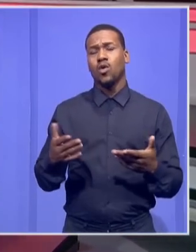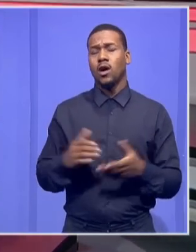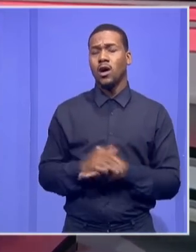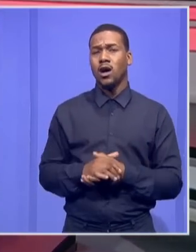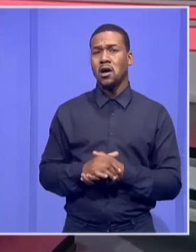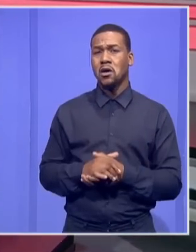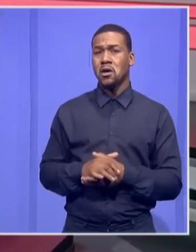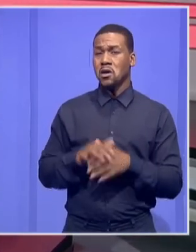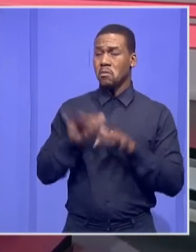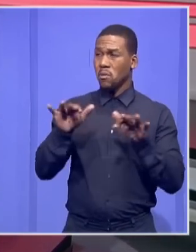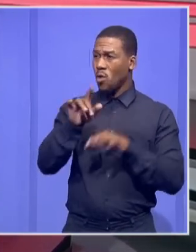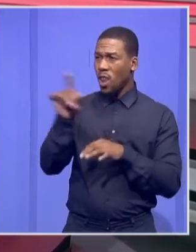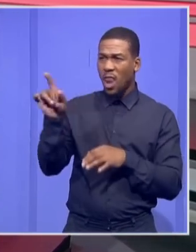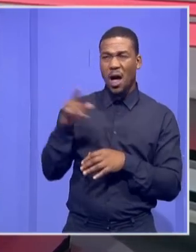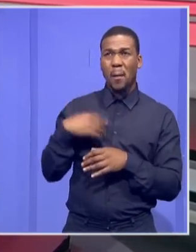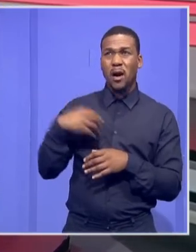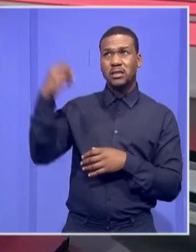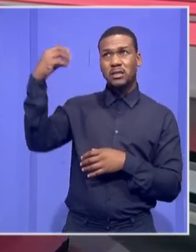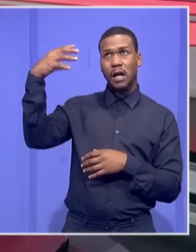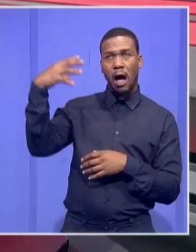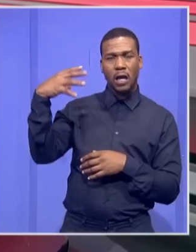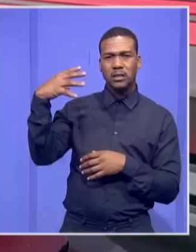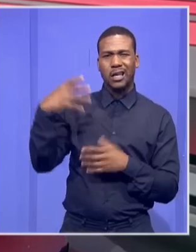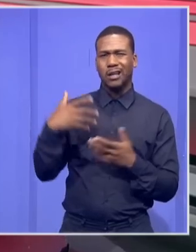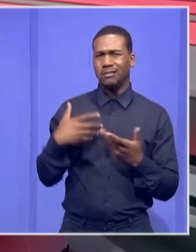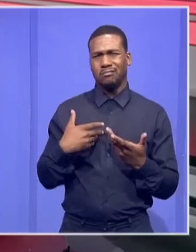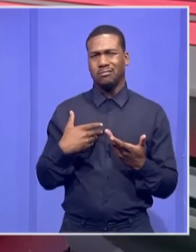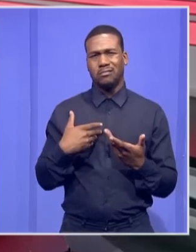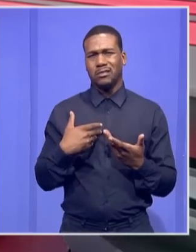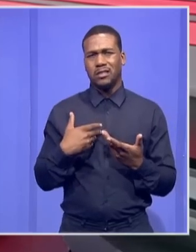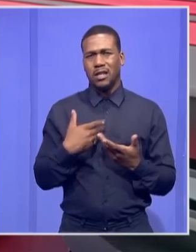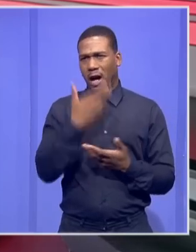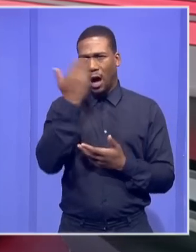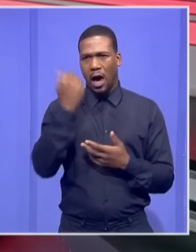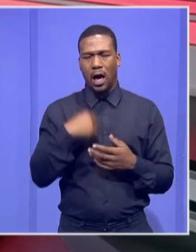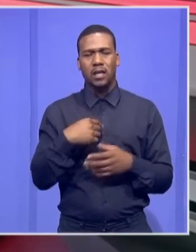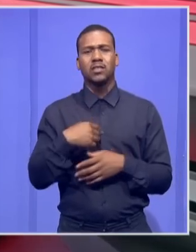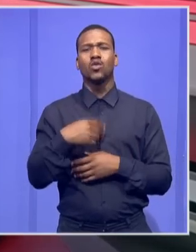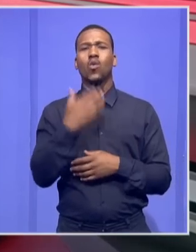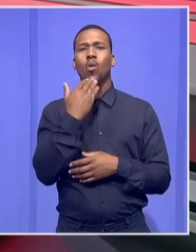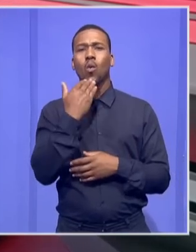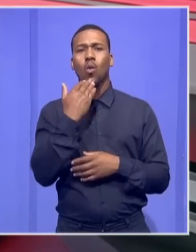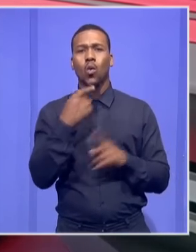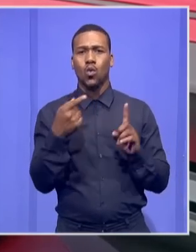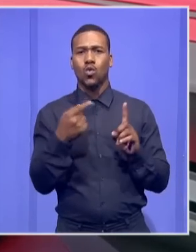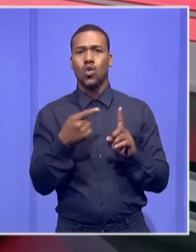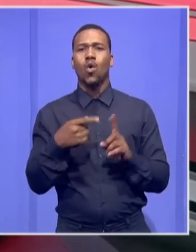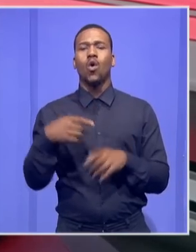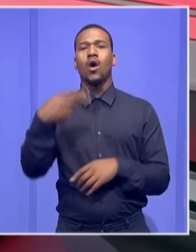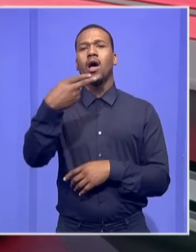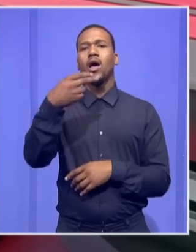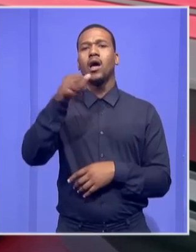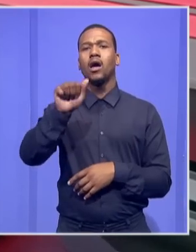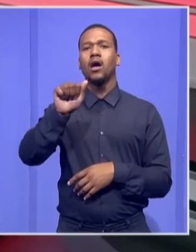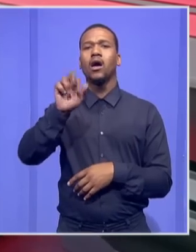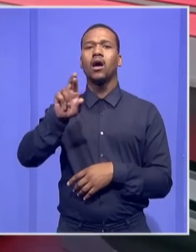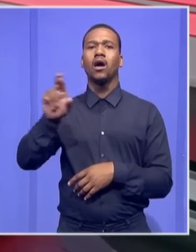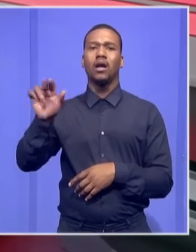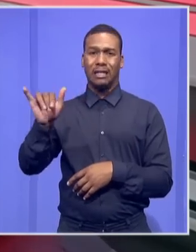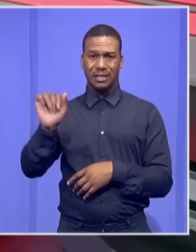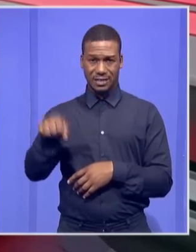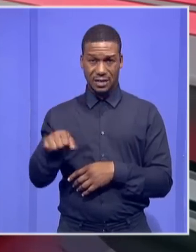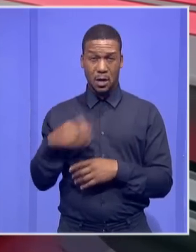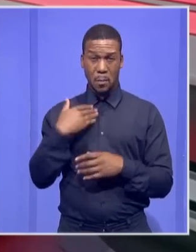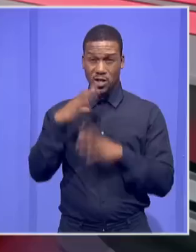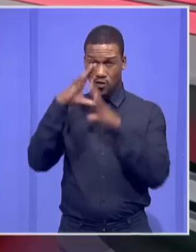is Prince Harry, or Harry, because he's going to be there. And I mean, if you don't mind, John, let's focus on Harry for a